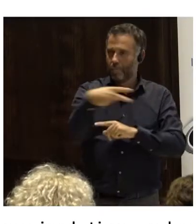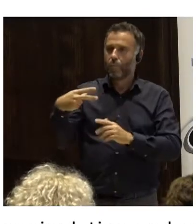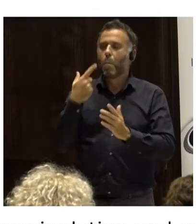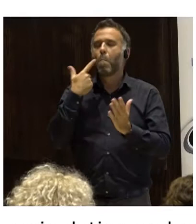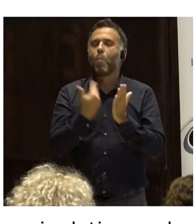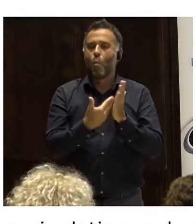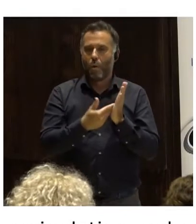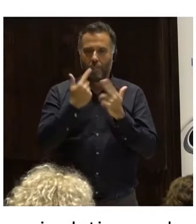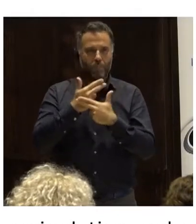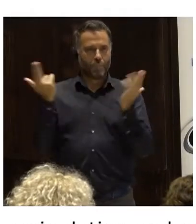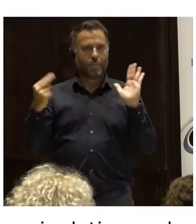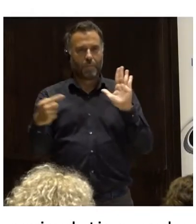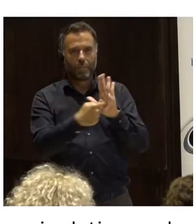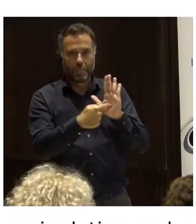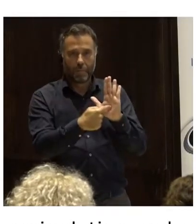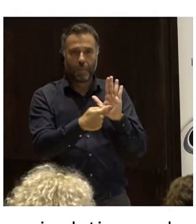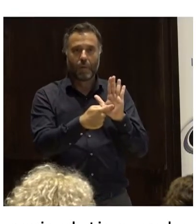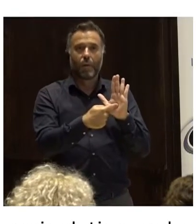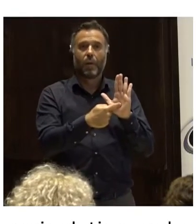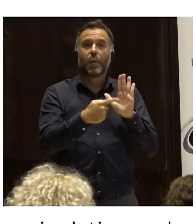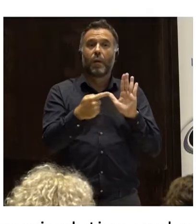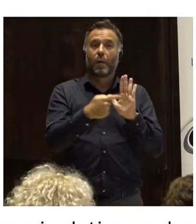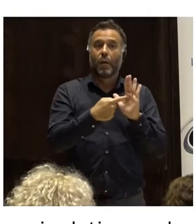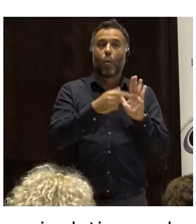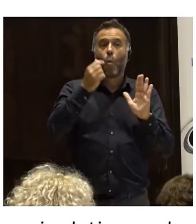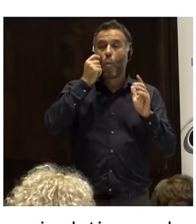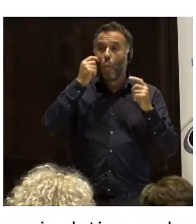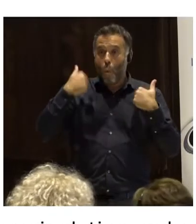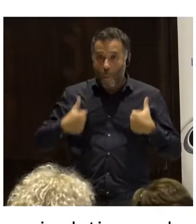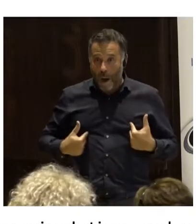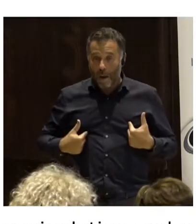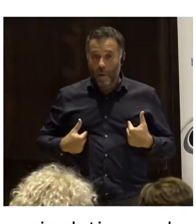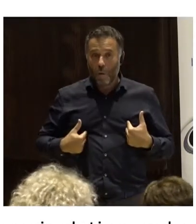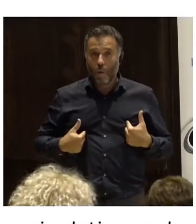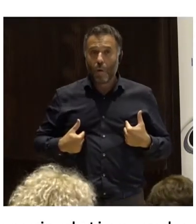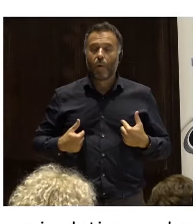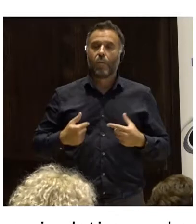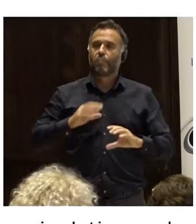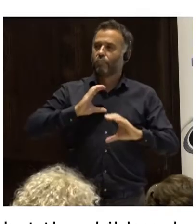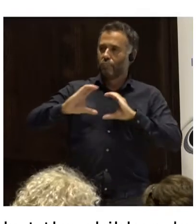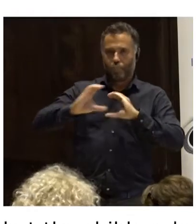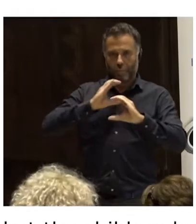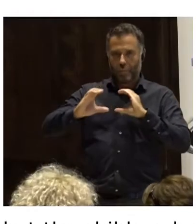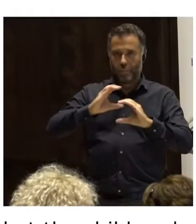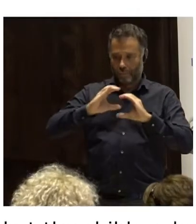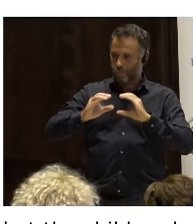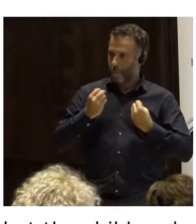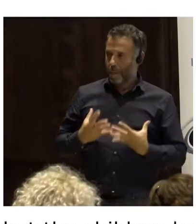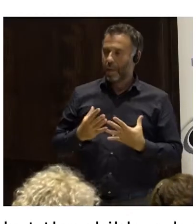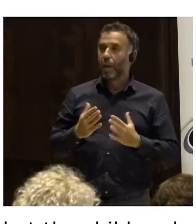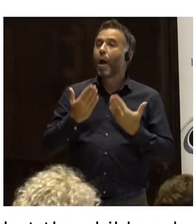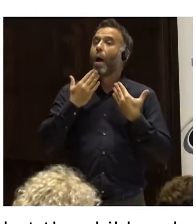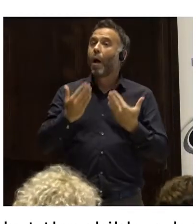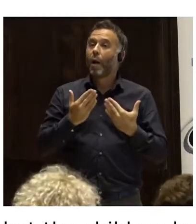became better communicators, even with their communication aids, when they had the opportunity to interact with